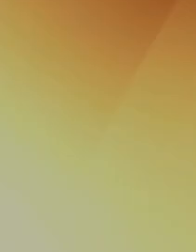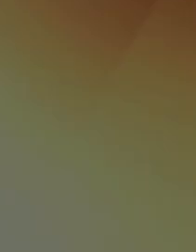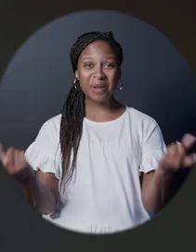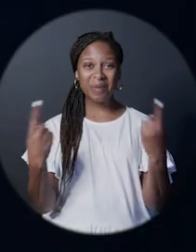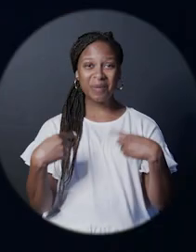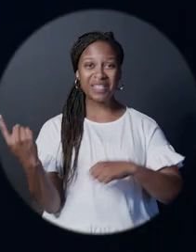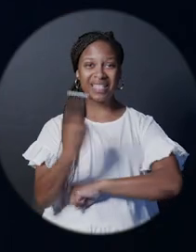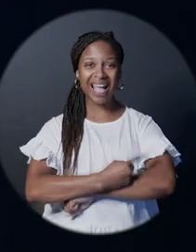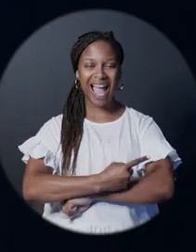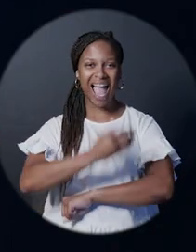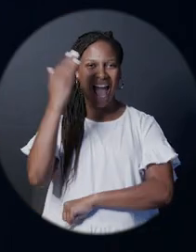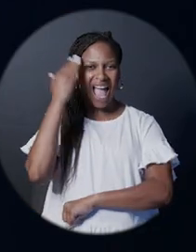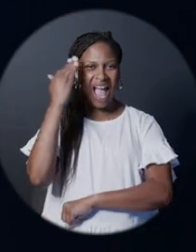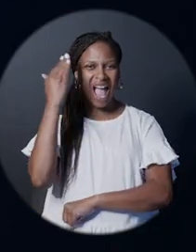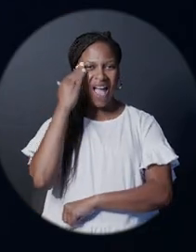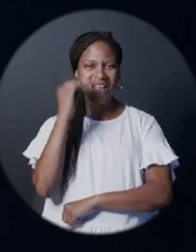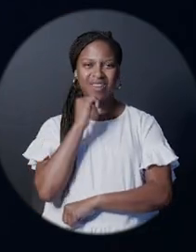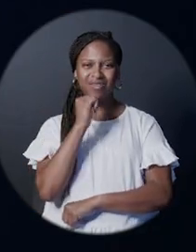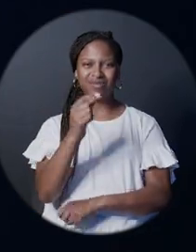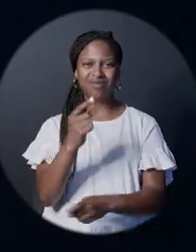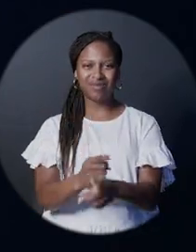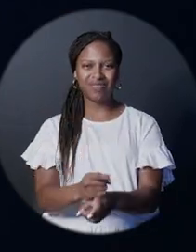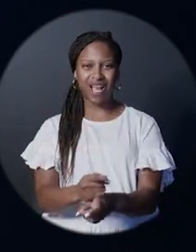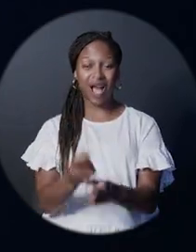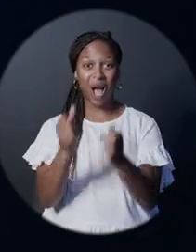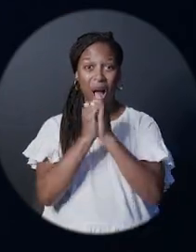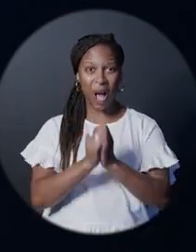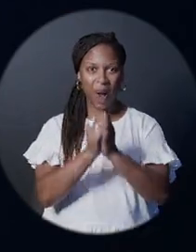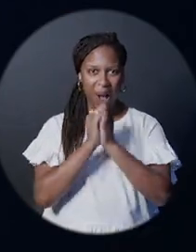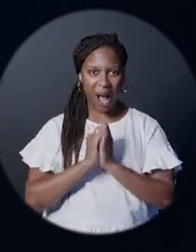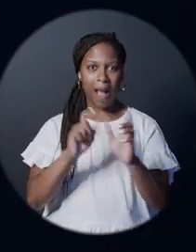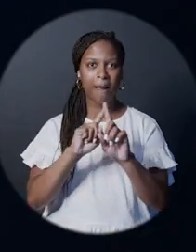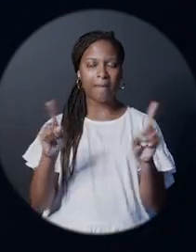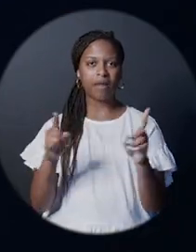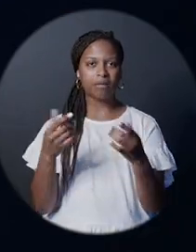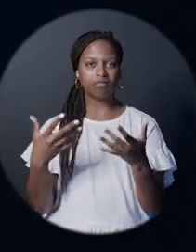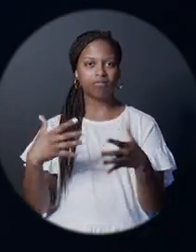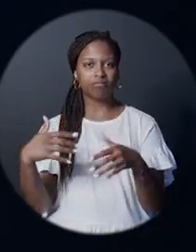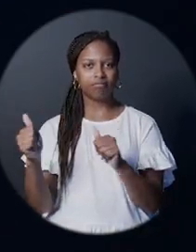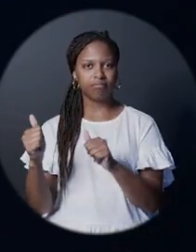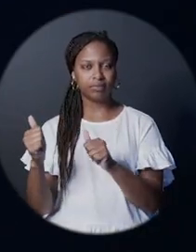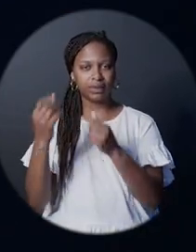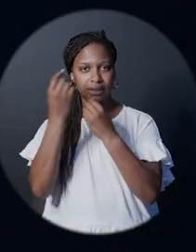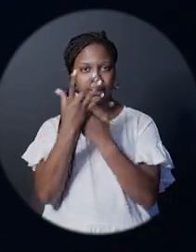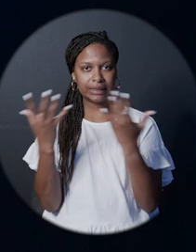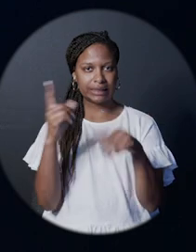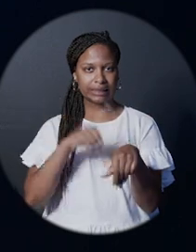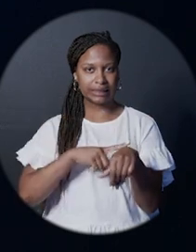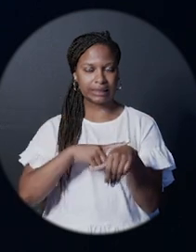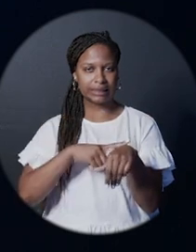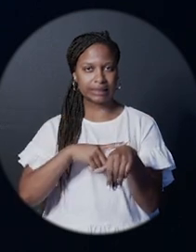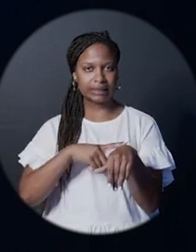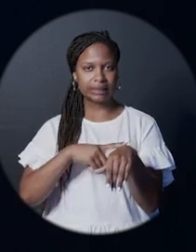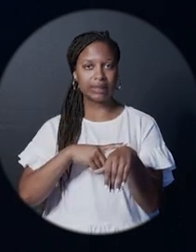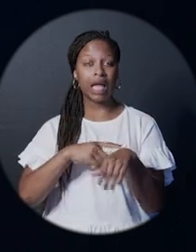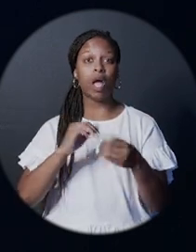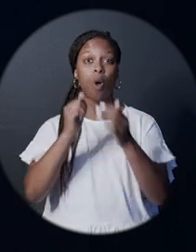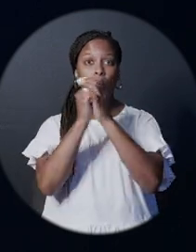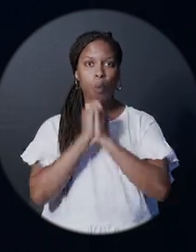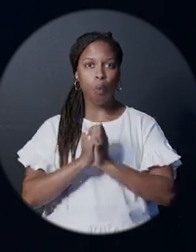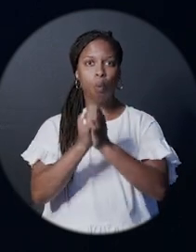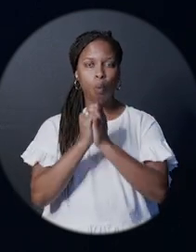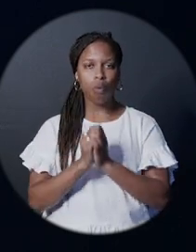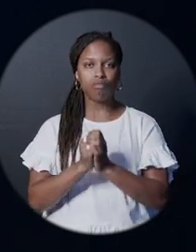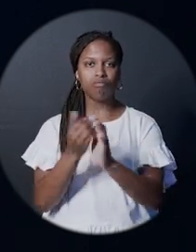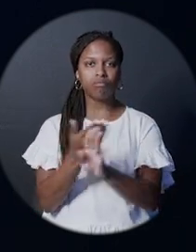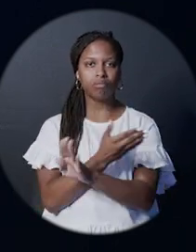Thank you so much for being with us today. I know it's a little unorthodox how we're worshiping, but I just had to break away real quick to let you know it's time to give.